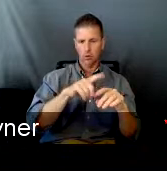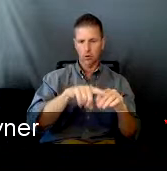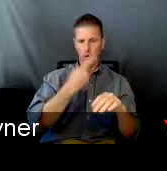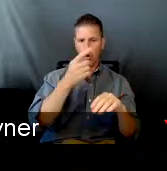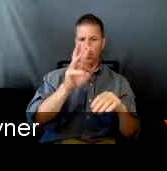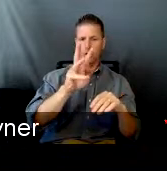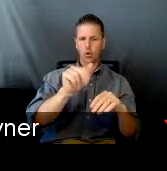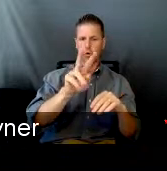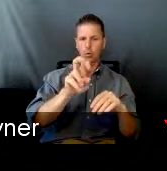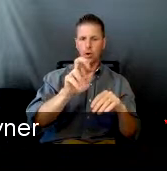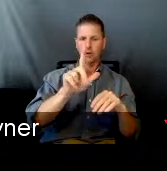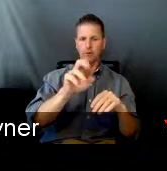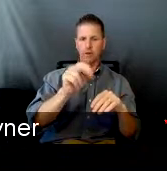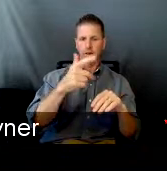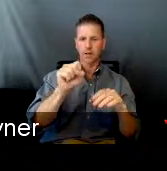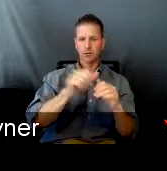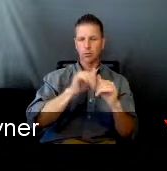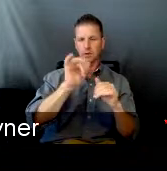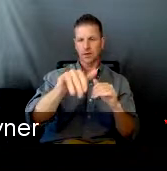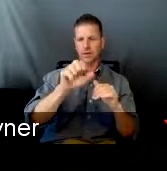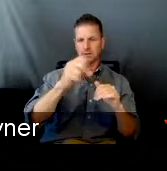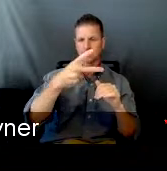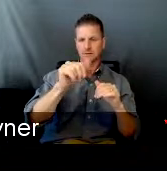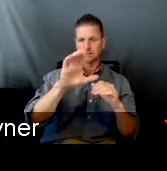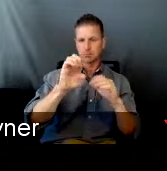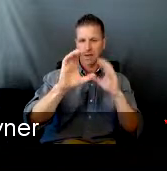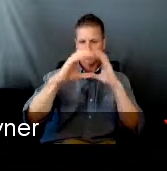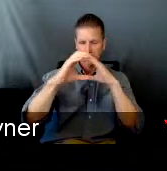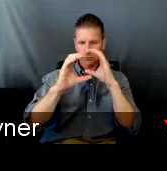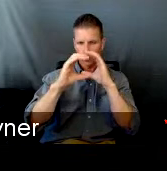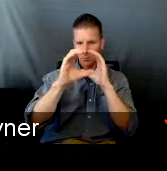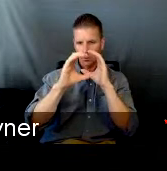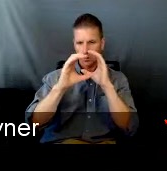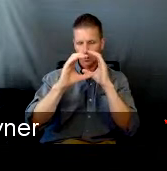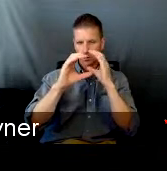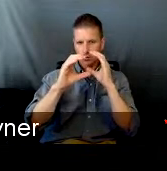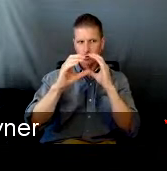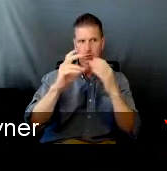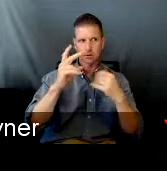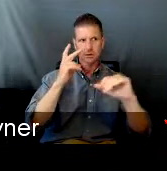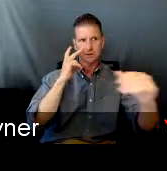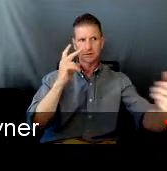with the James Webb Space Telescope to see some more of the